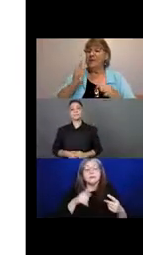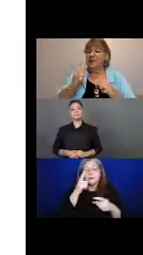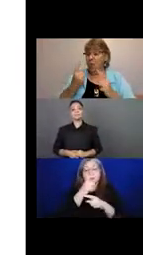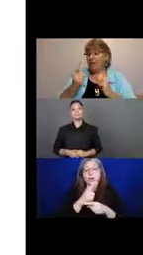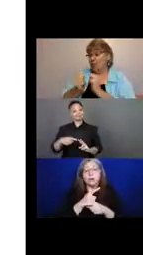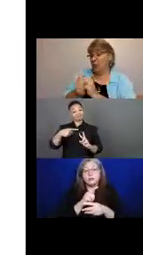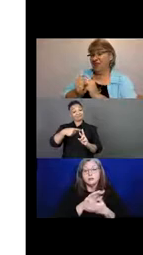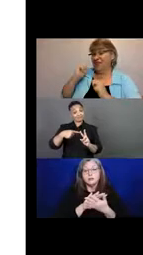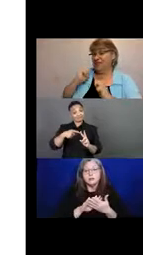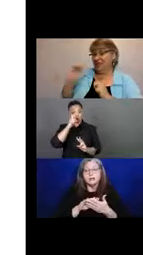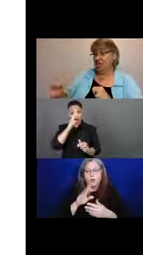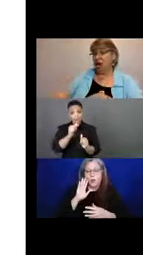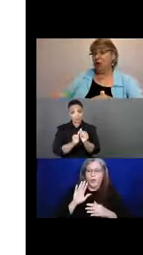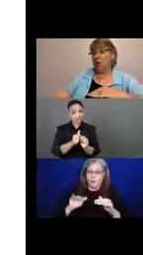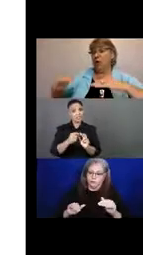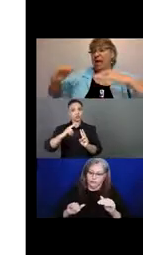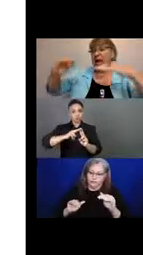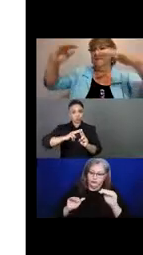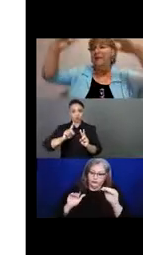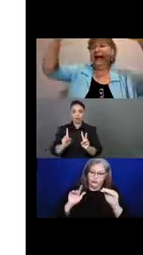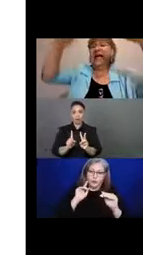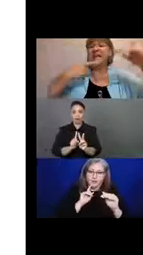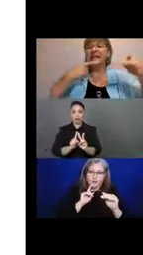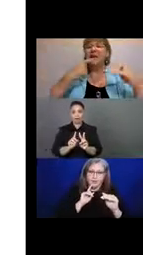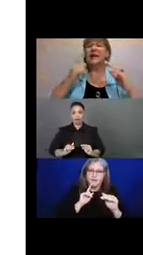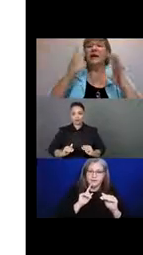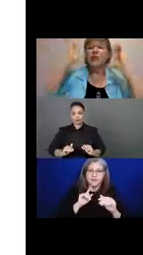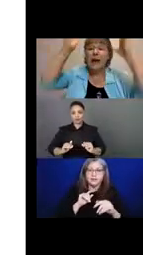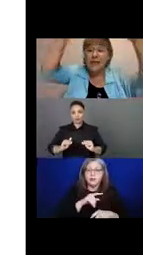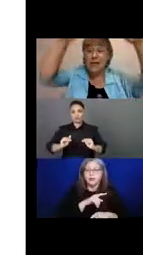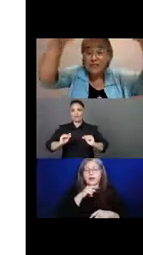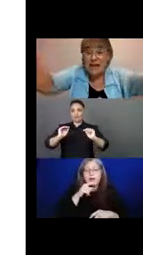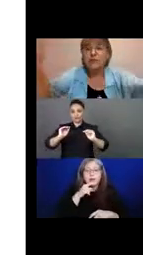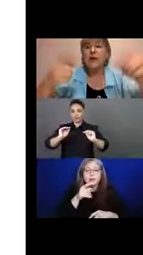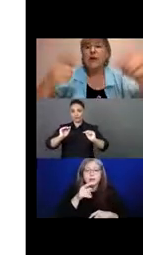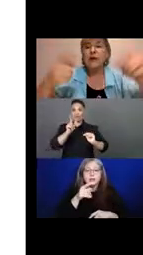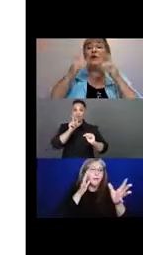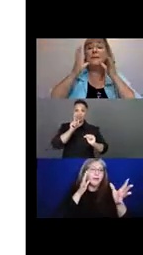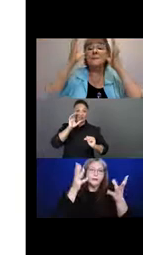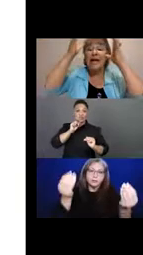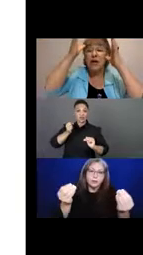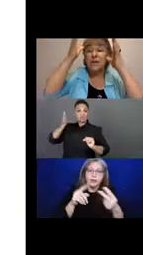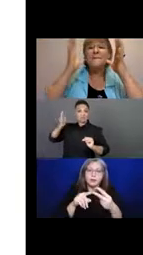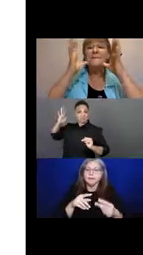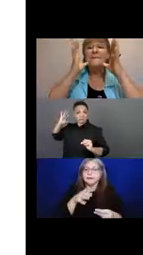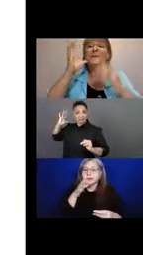will be the ones with the deaf child growing up. The hearing grandparents pass away, the hearing